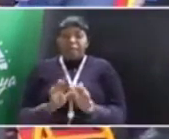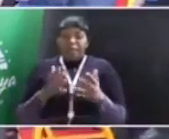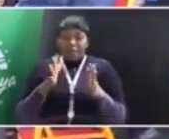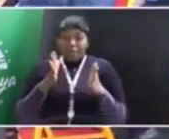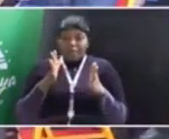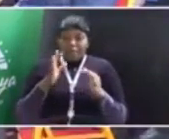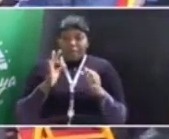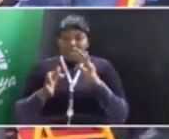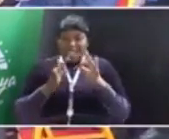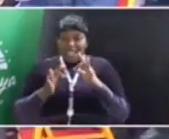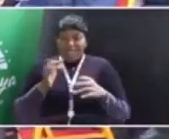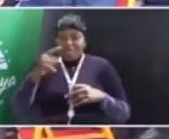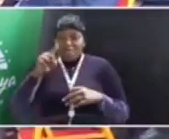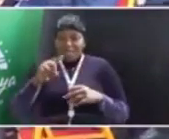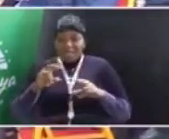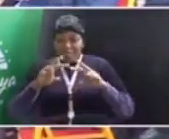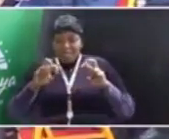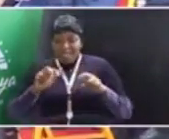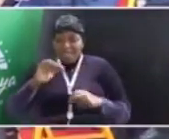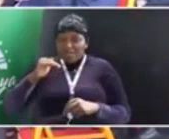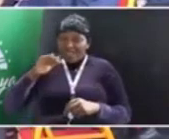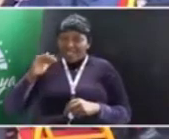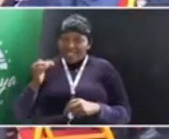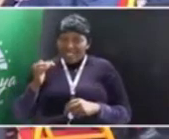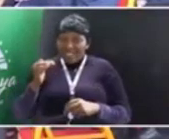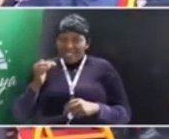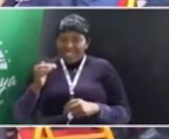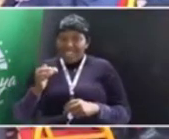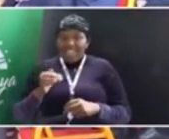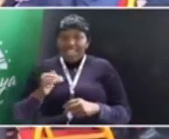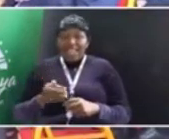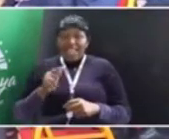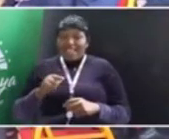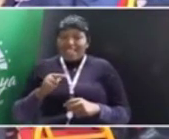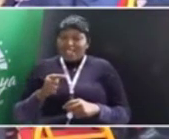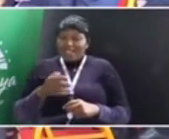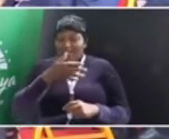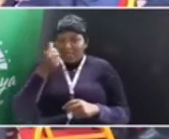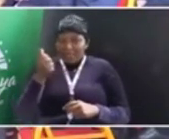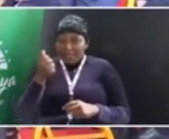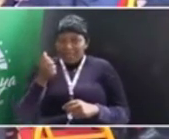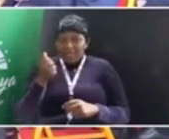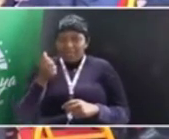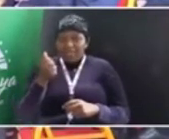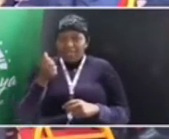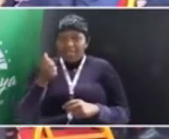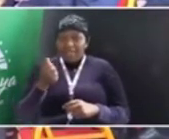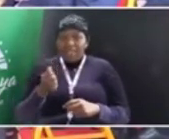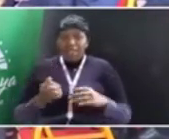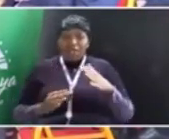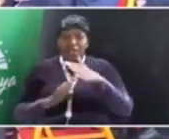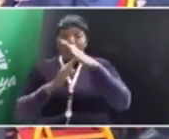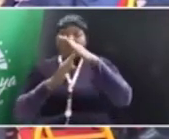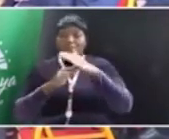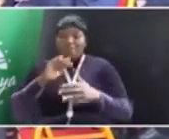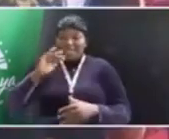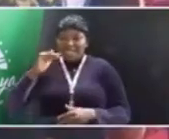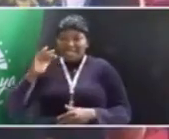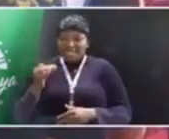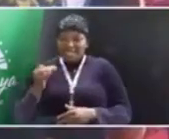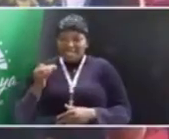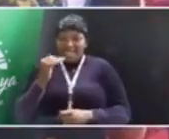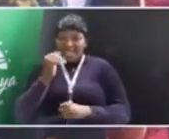If you are looking for the city that Lonely Planet said is the best top city in the